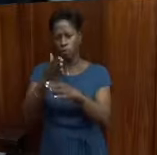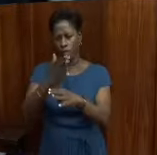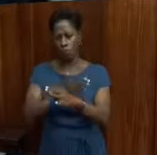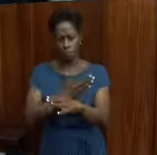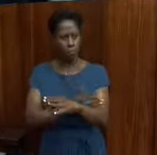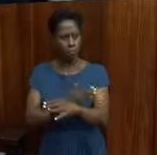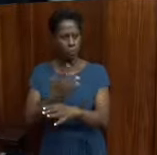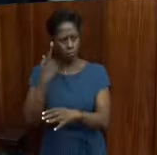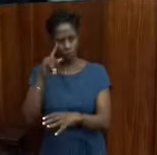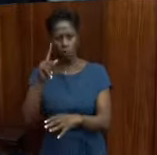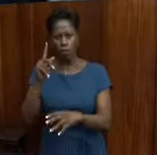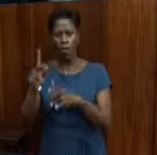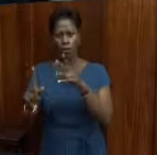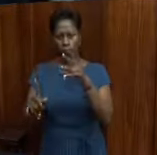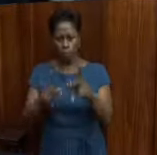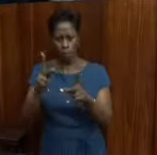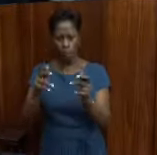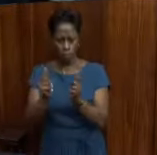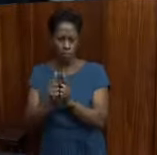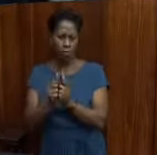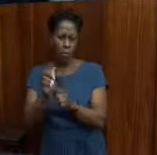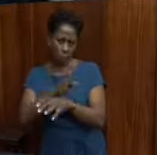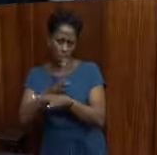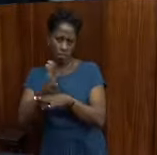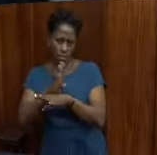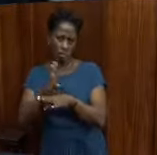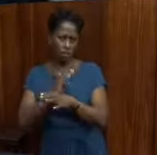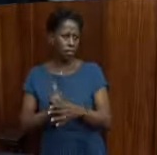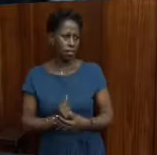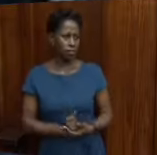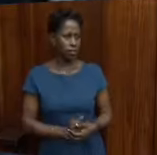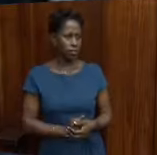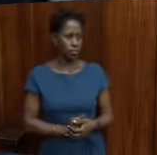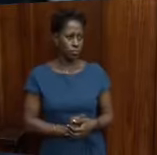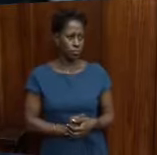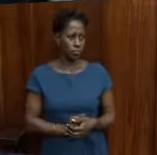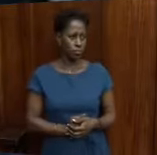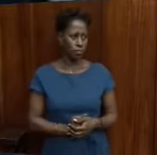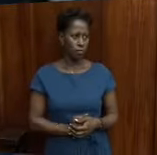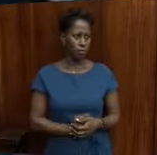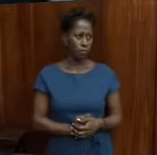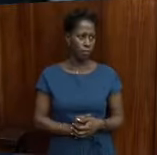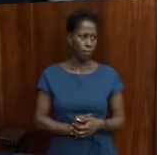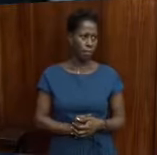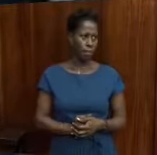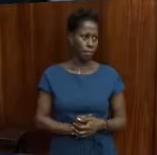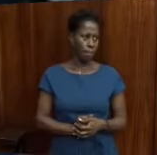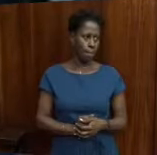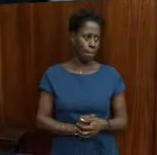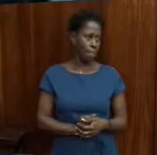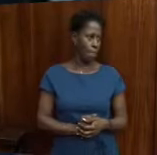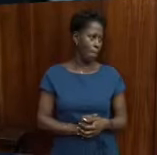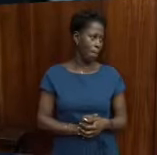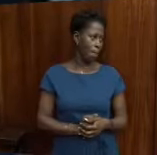of MSMEs, other sectors, providing new and expanded opportunities for other sectors such as